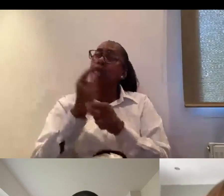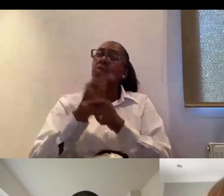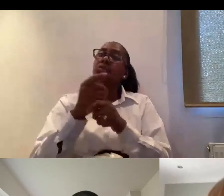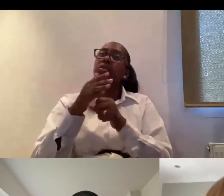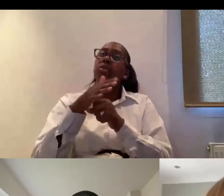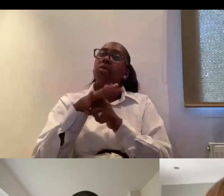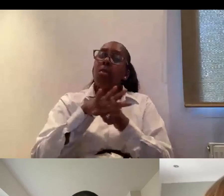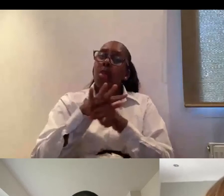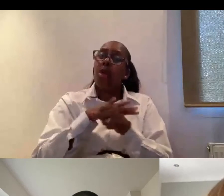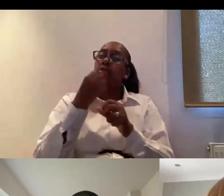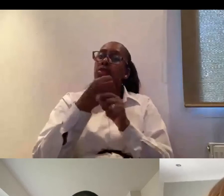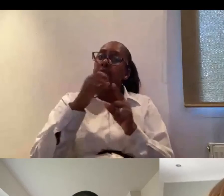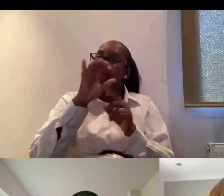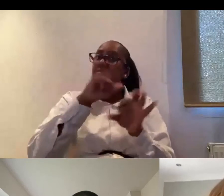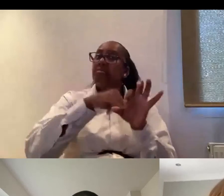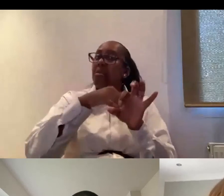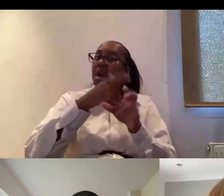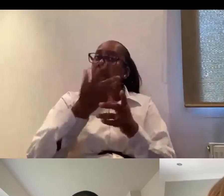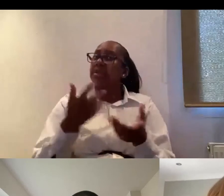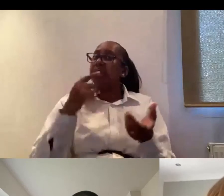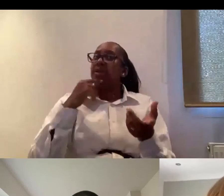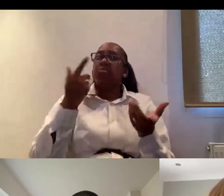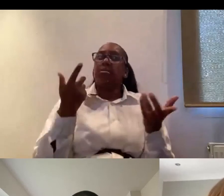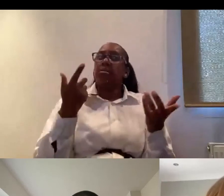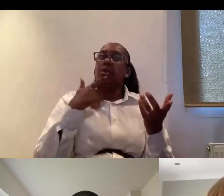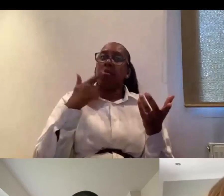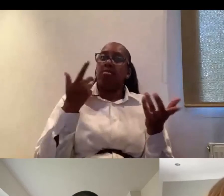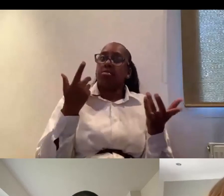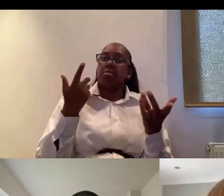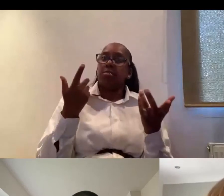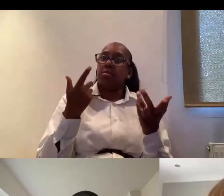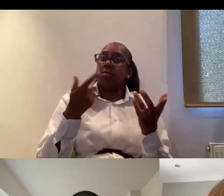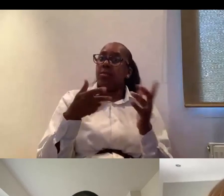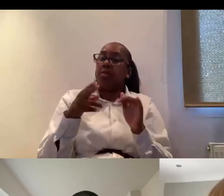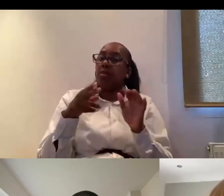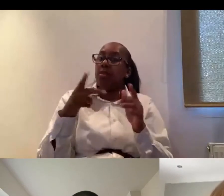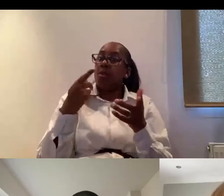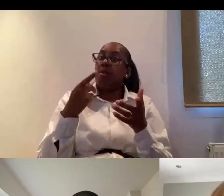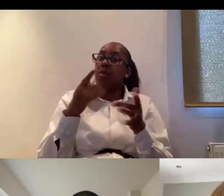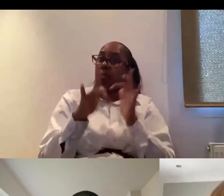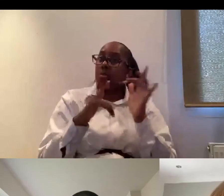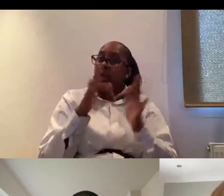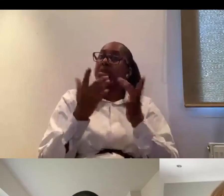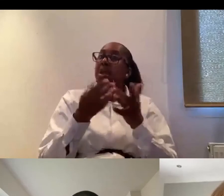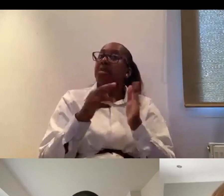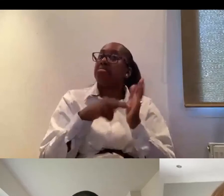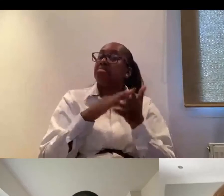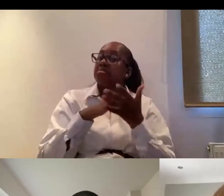GP practice, speak to your clinician there, speak to somebody in the pharmacy, go to the NHS website directly,